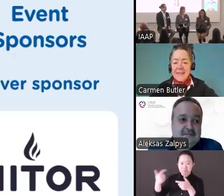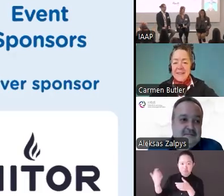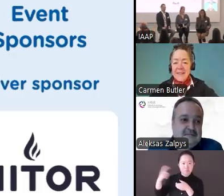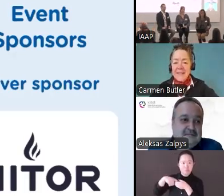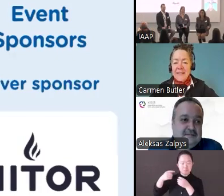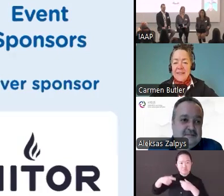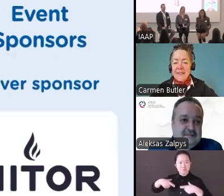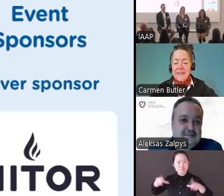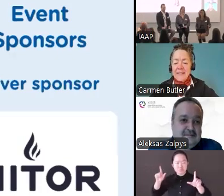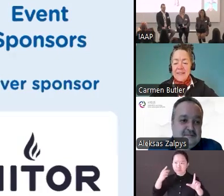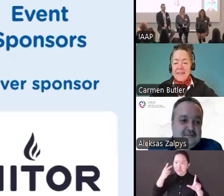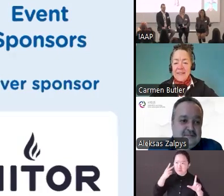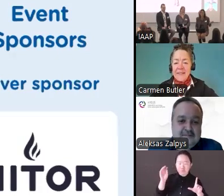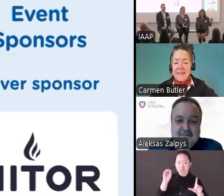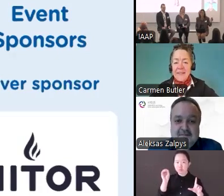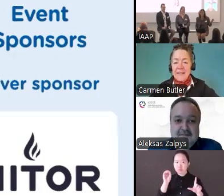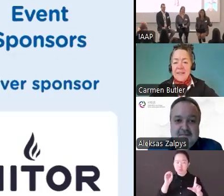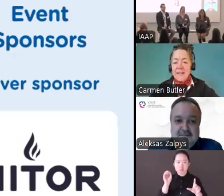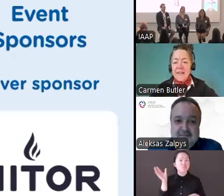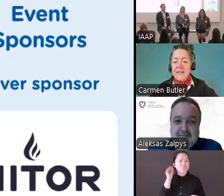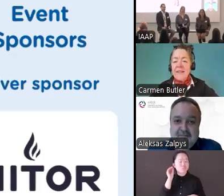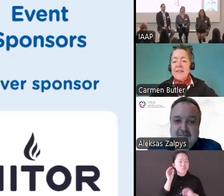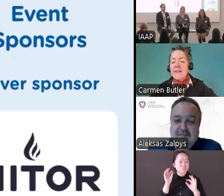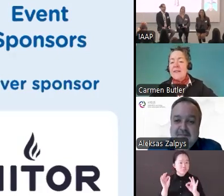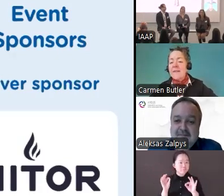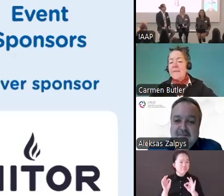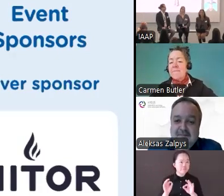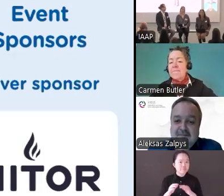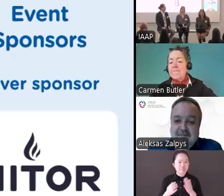That's because I'm doing something? No, I can't do anything of this.